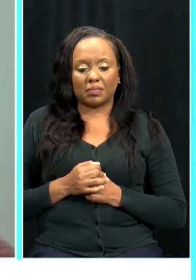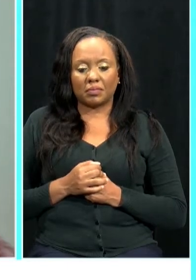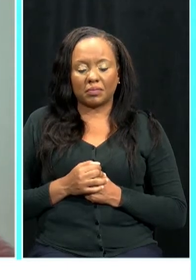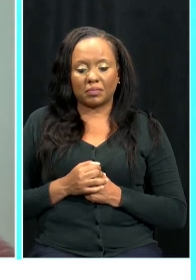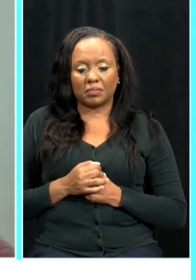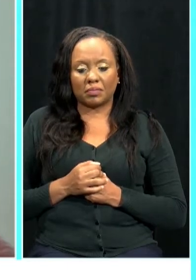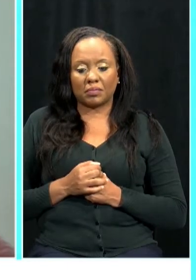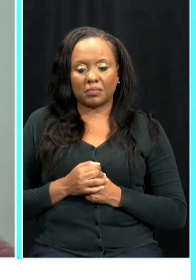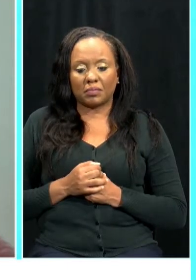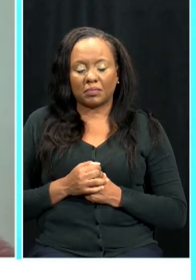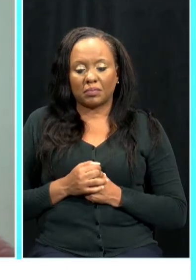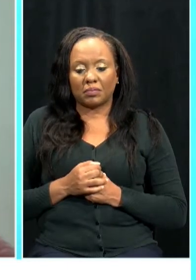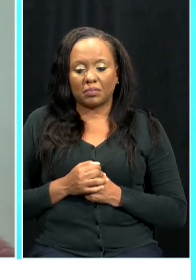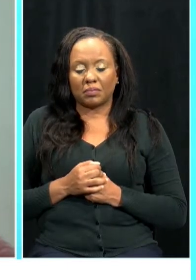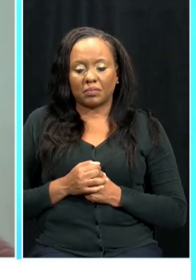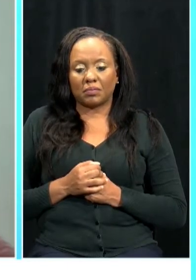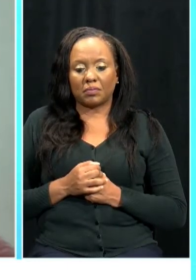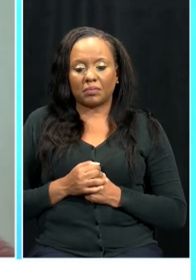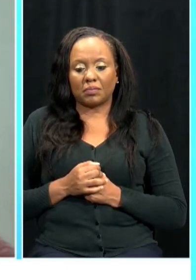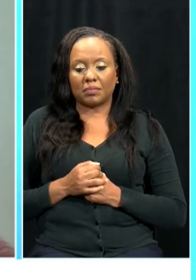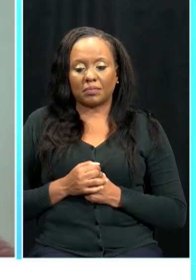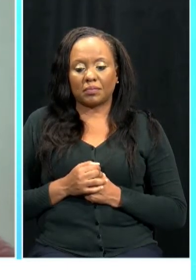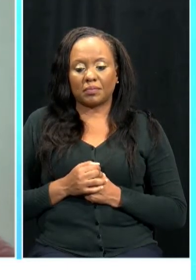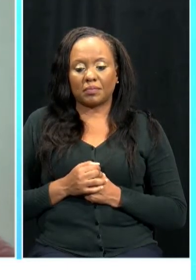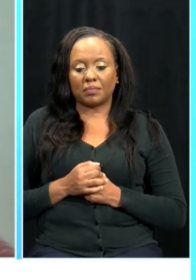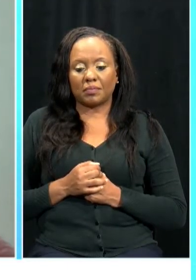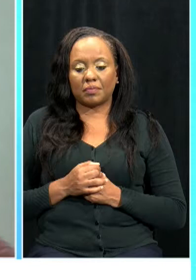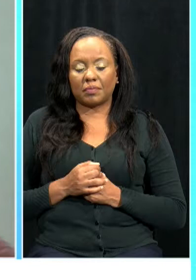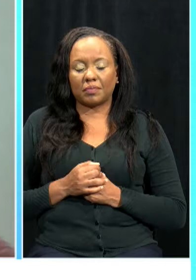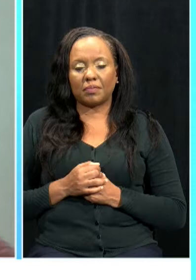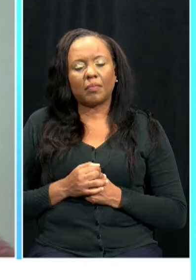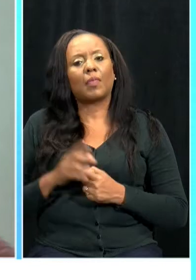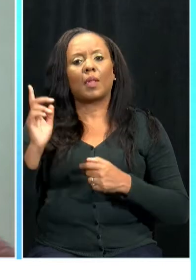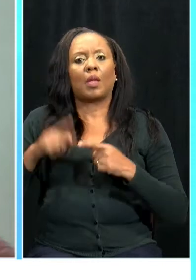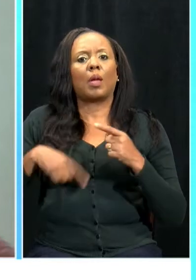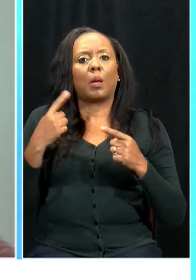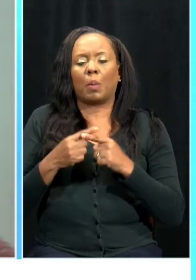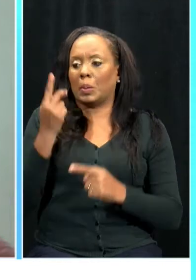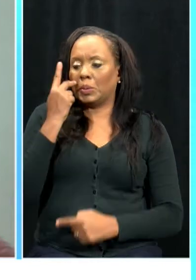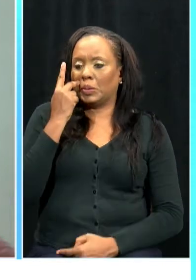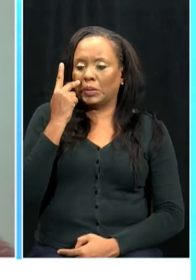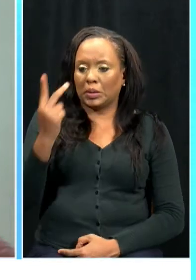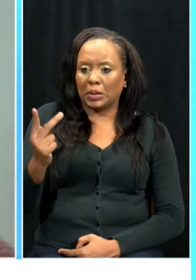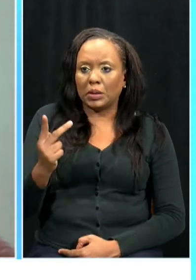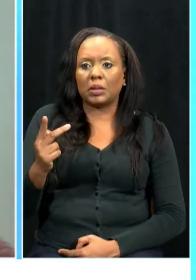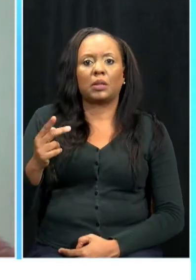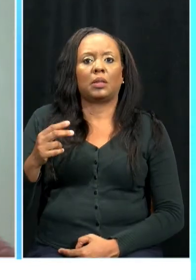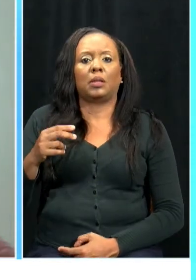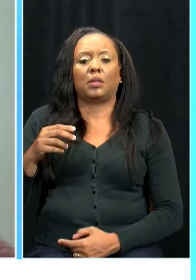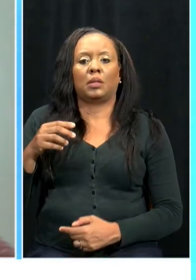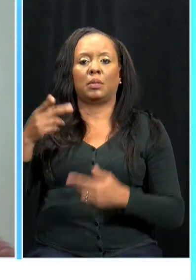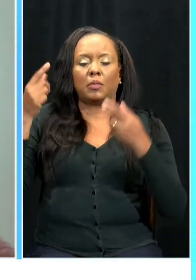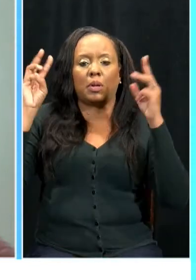made simply in terms of the normal, typical political partisan